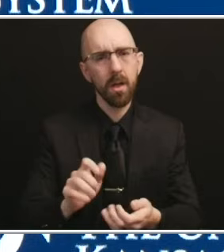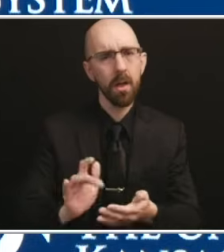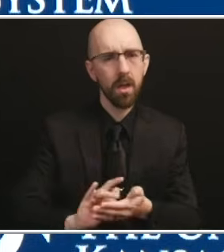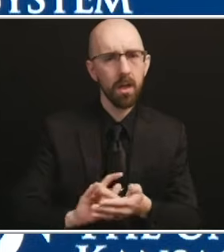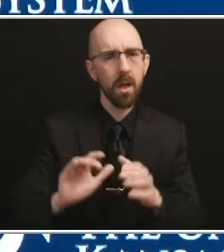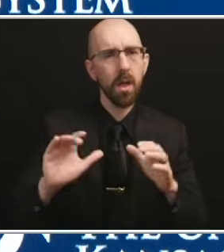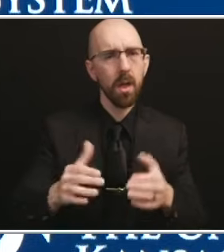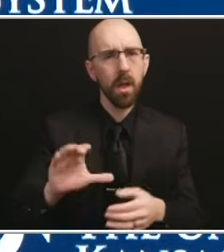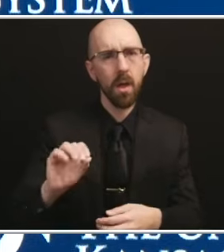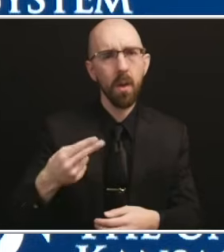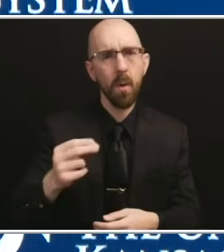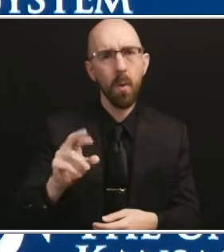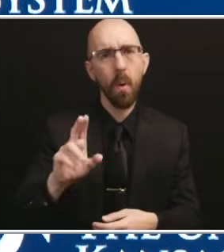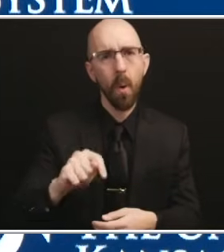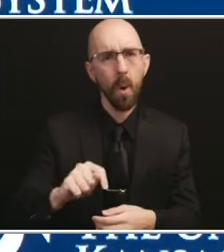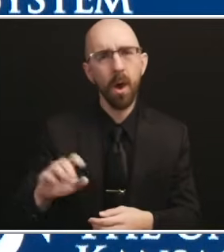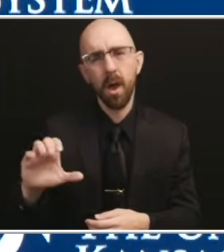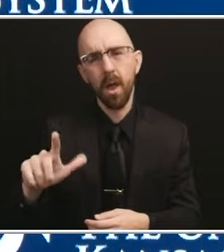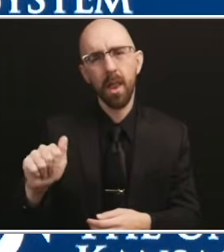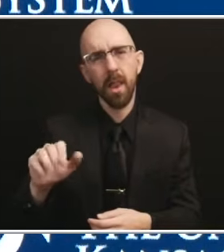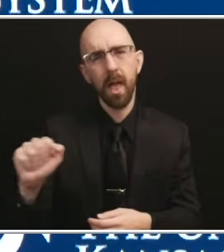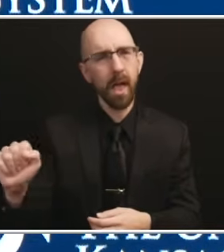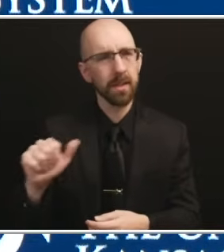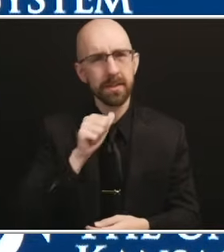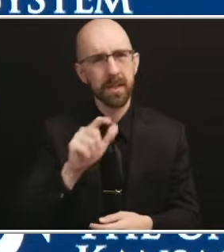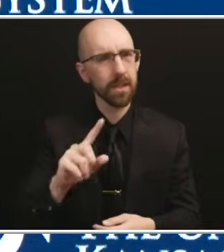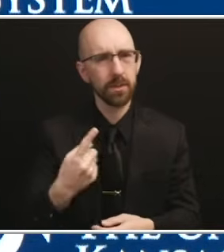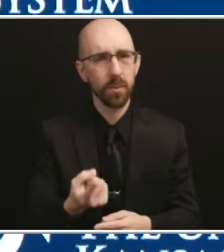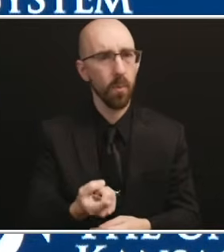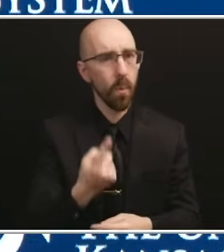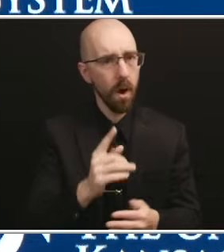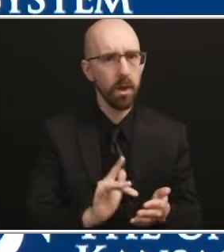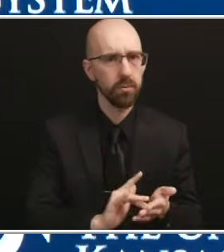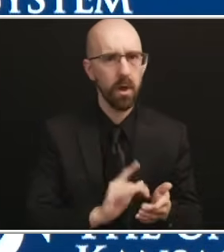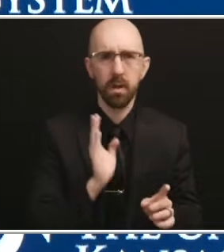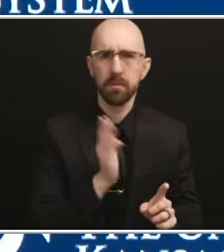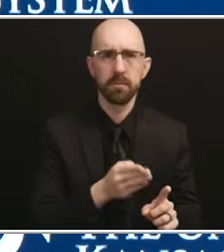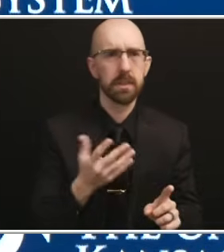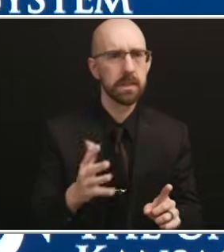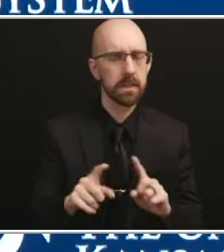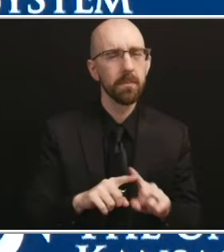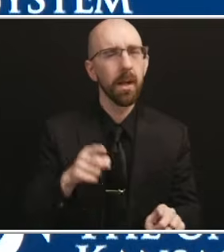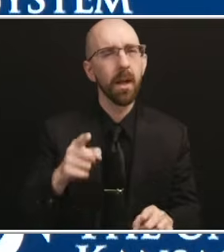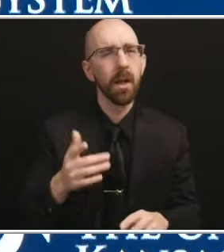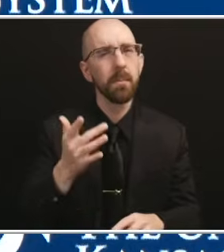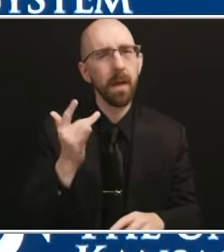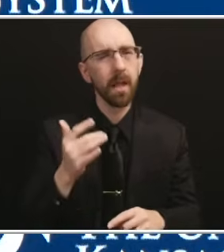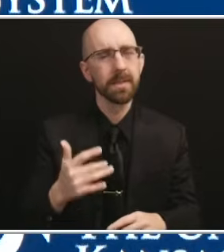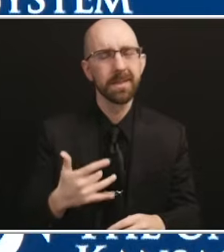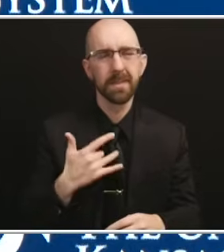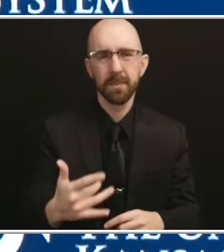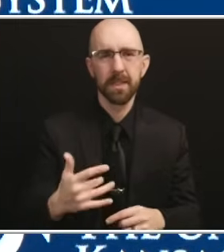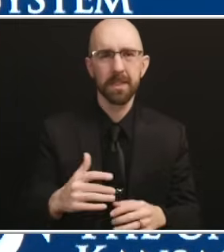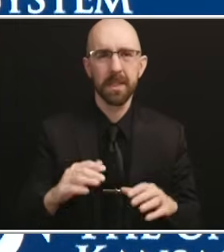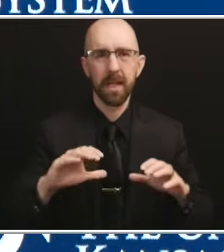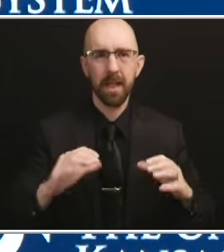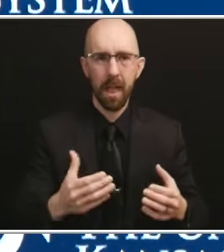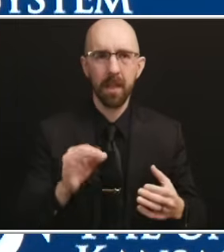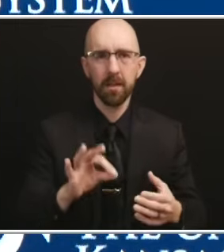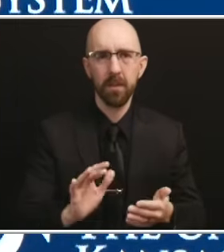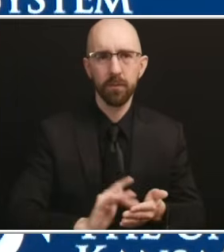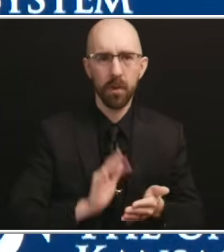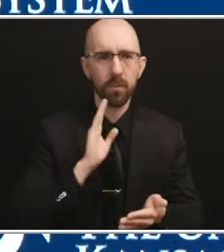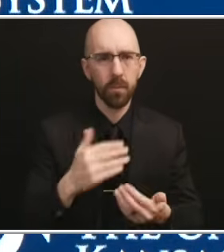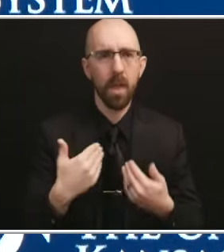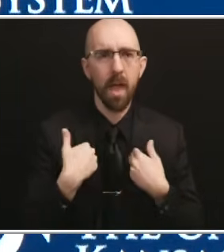a class of drugs, not necessarily just one drug. But this is because typically a class of drugs will have